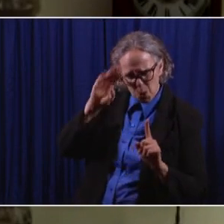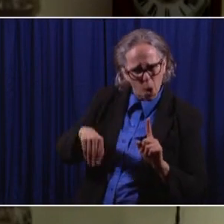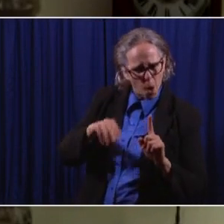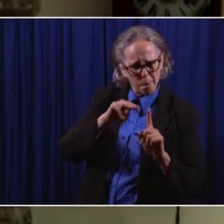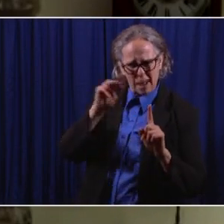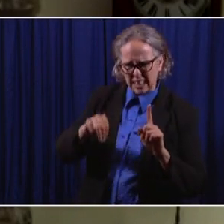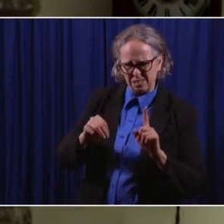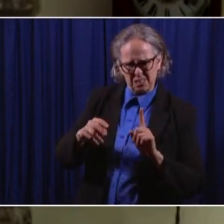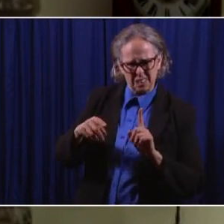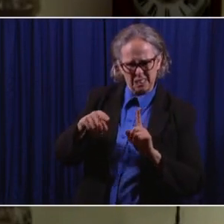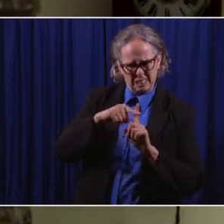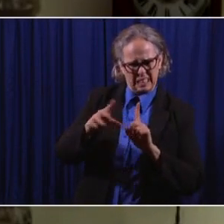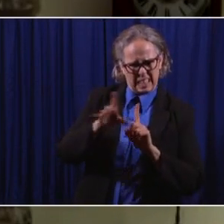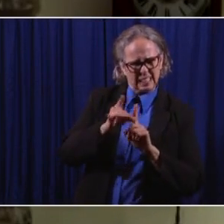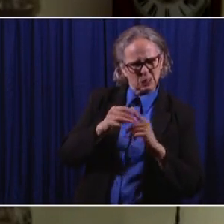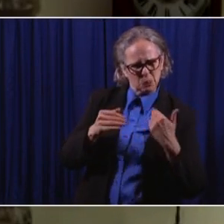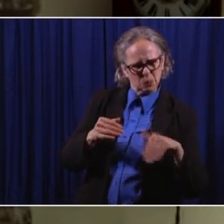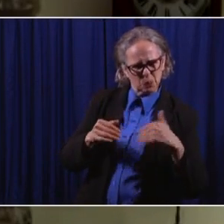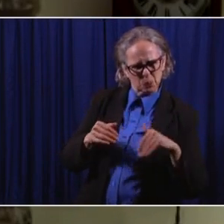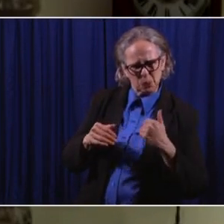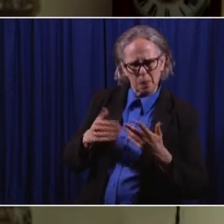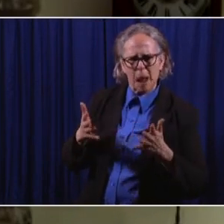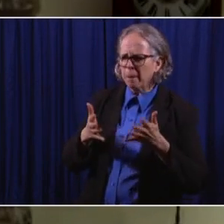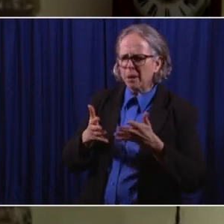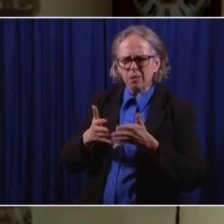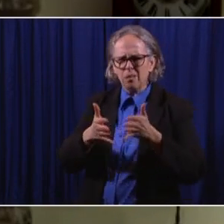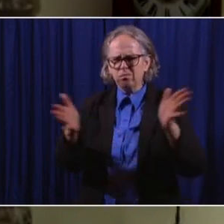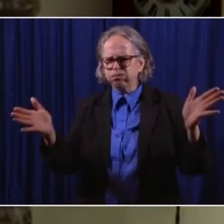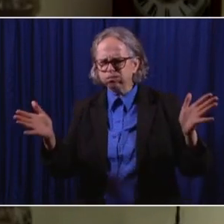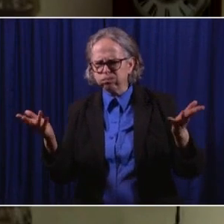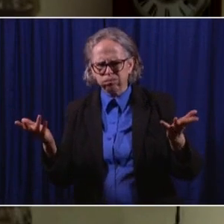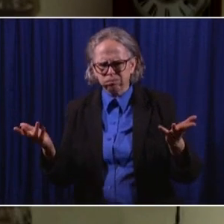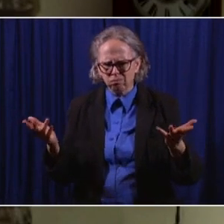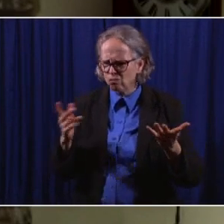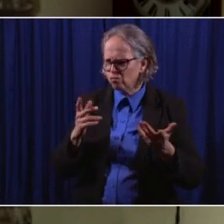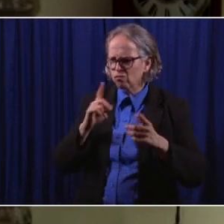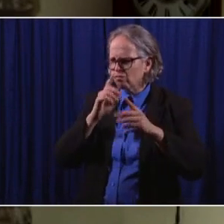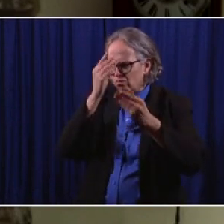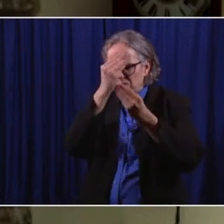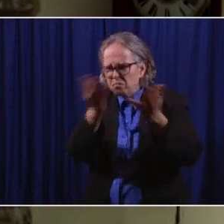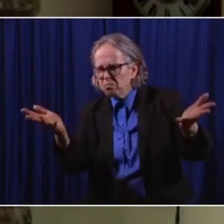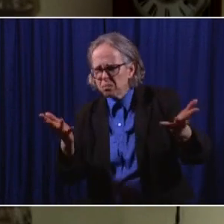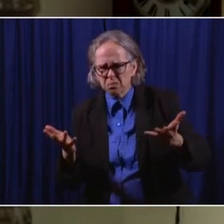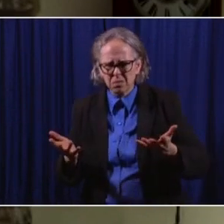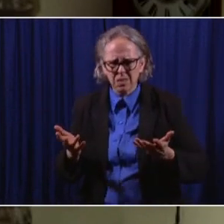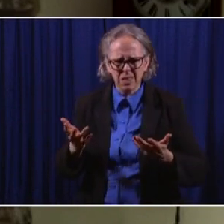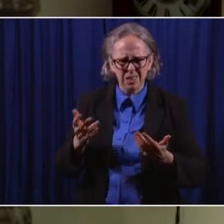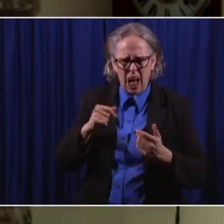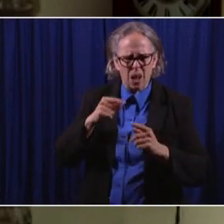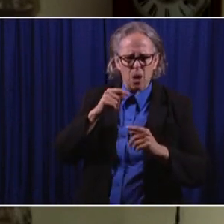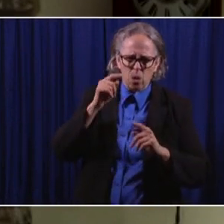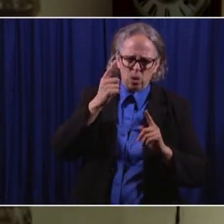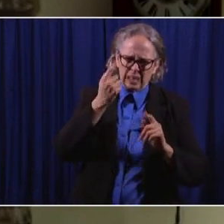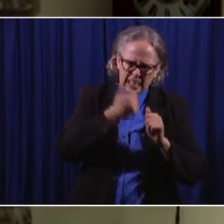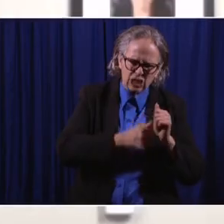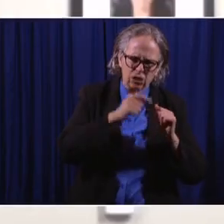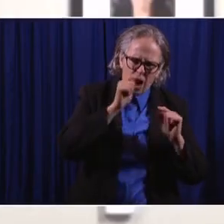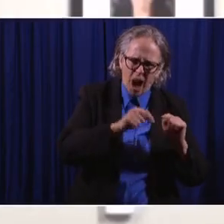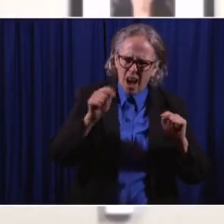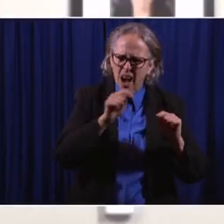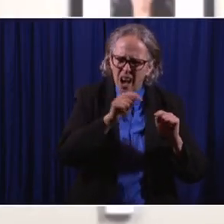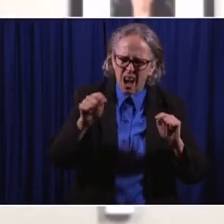you just give us an overall report of all the prison facilities. You don't have to take them one by one, but just give us kind of a summary. Well,